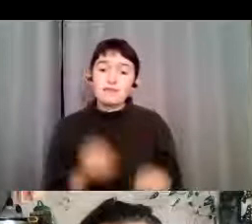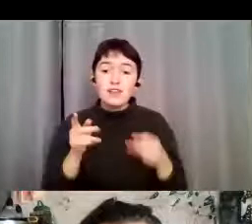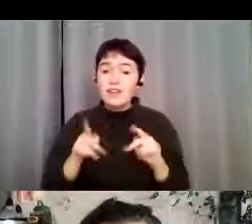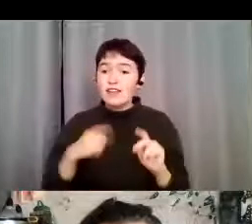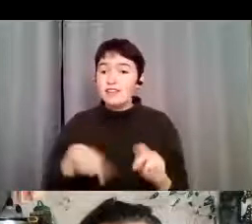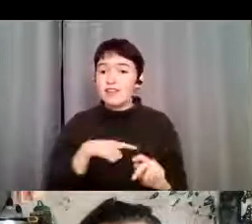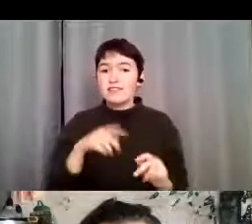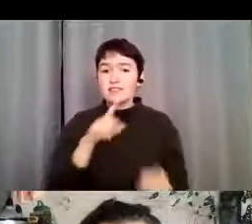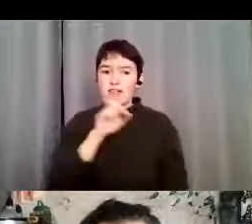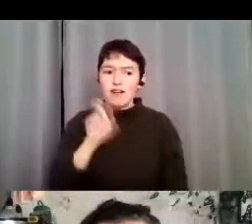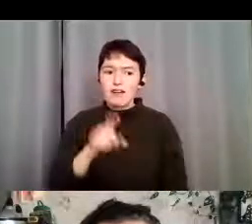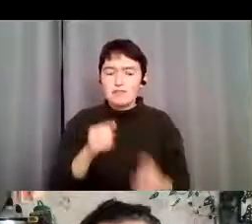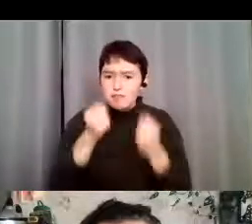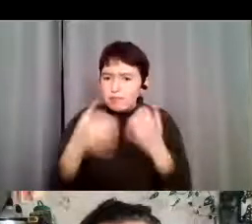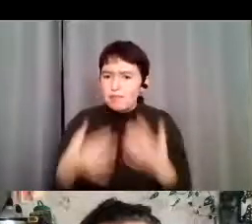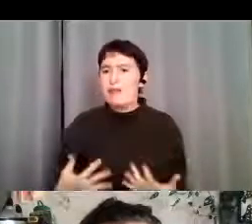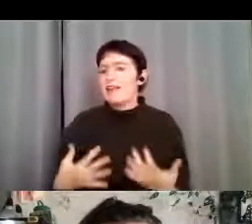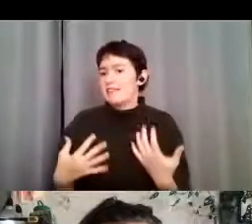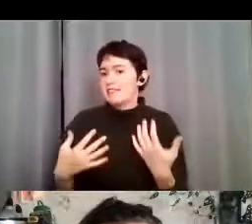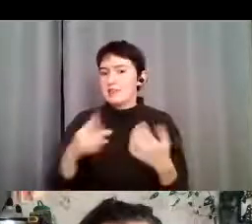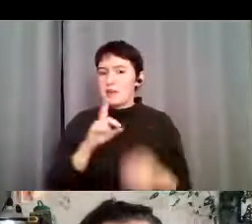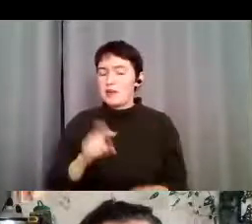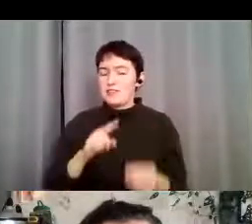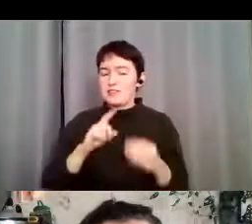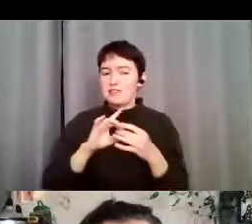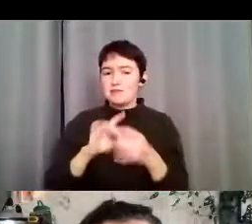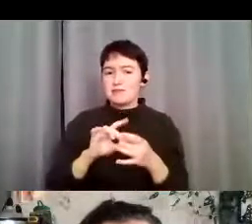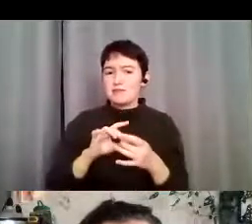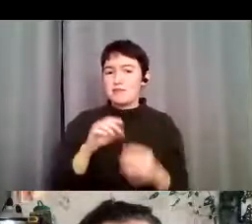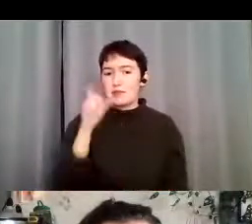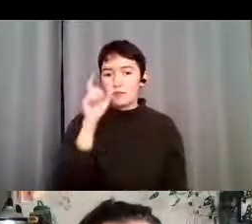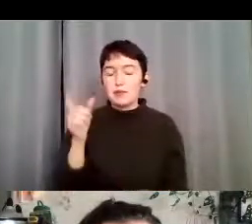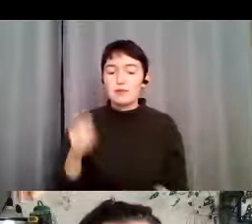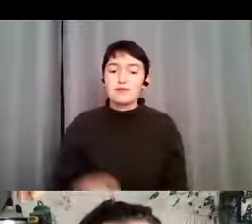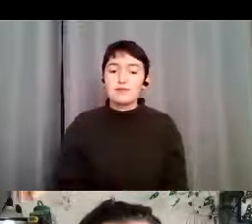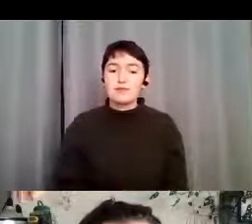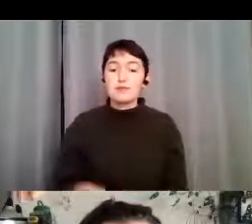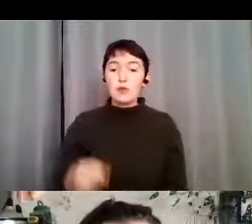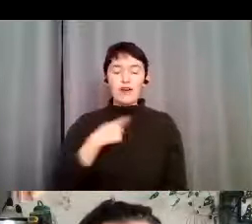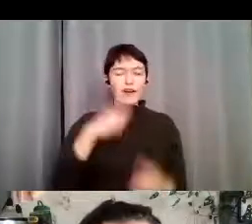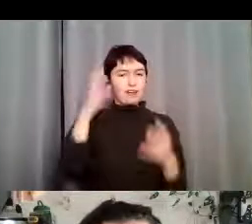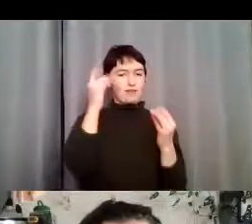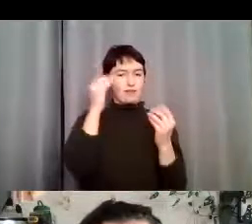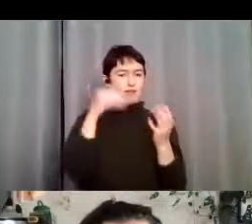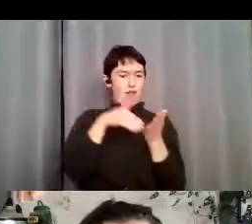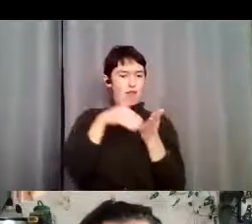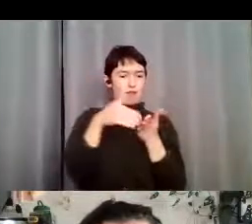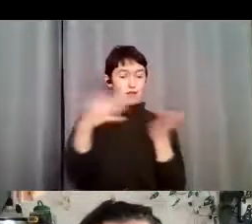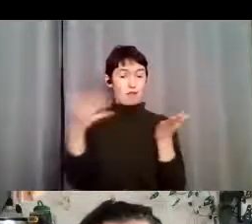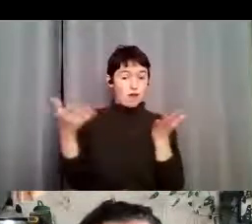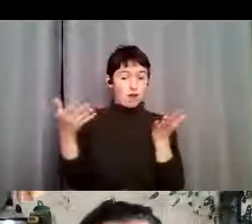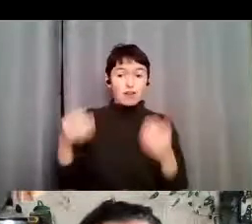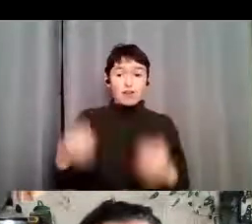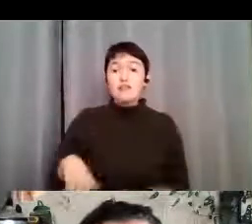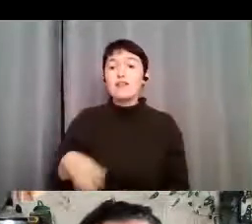about the moon. So for instance, one of the things that I spend a lot of my time thinking about is water on the moon. So on